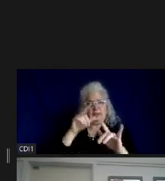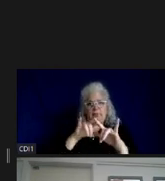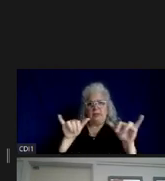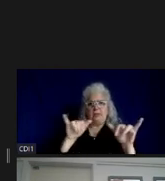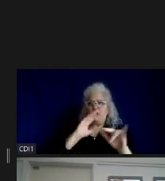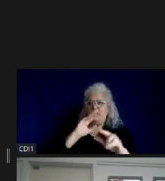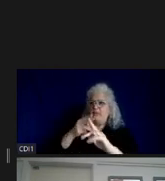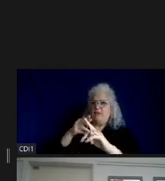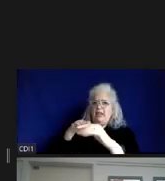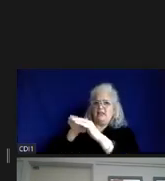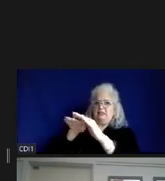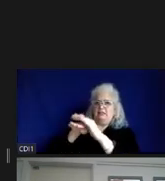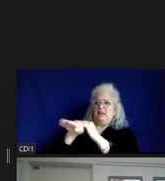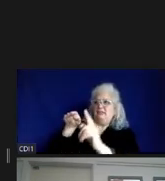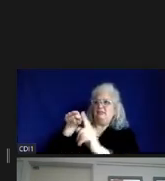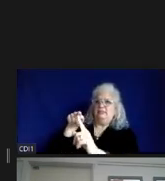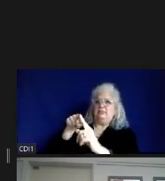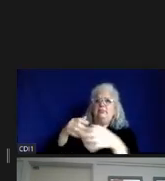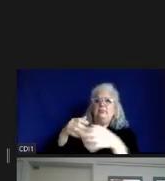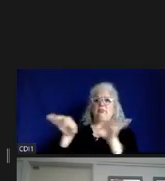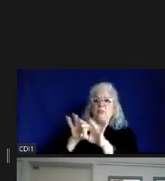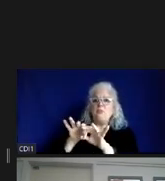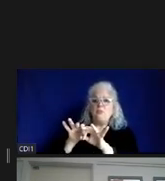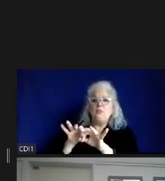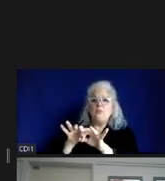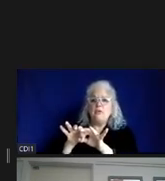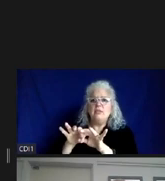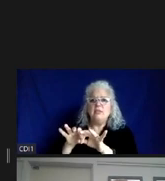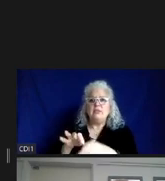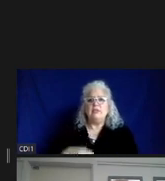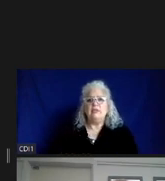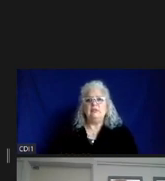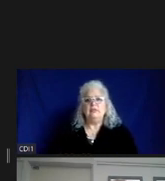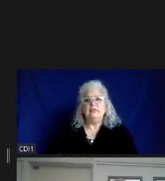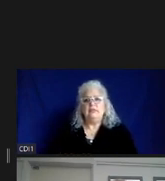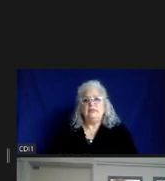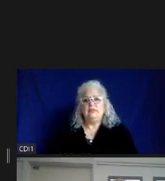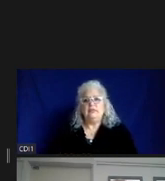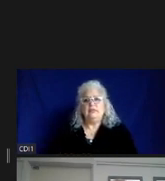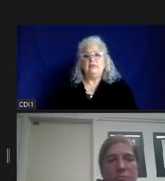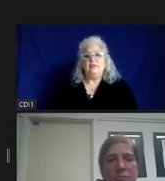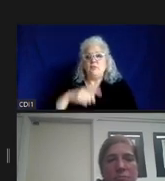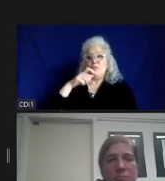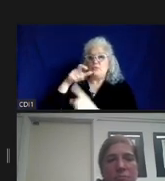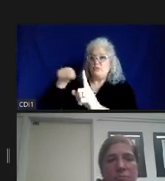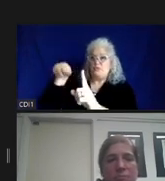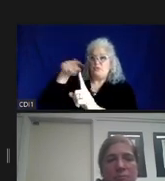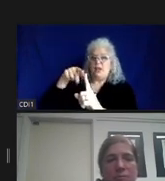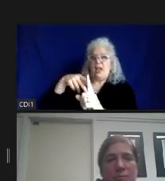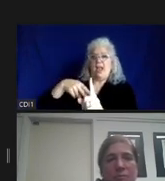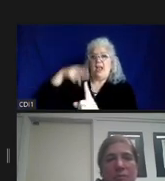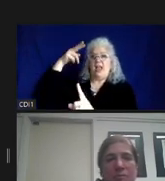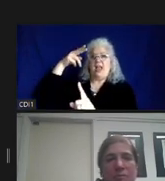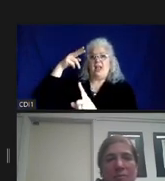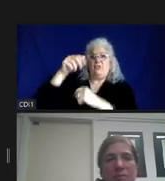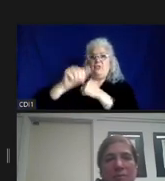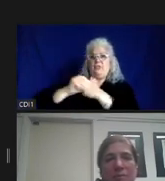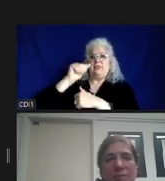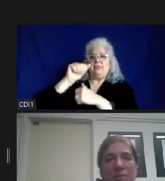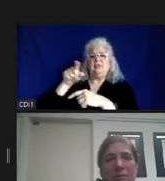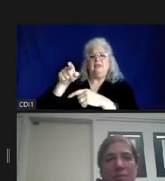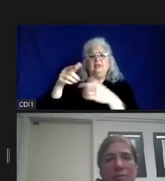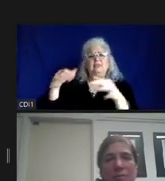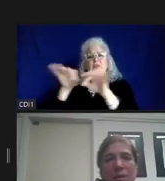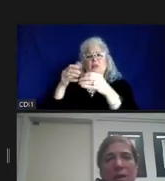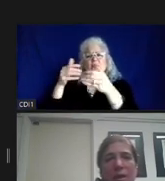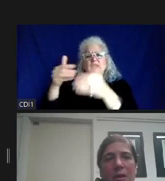because, the people that are at risk, they need to get in there. So I think Lisa, you probably want to talk a little bit more about